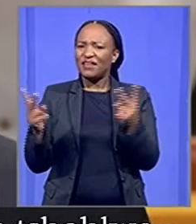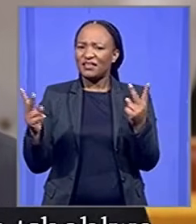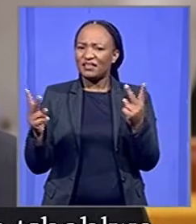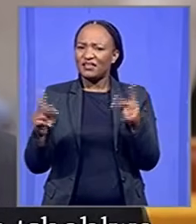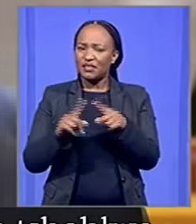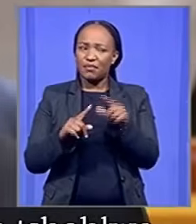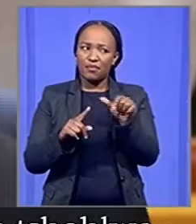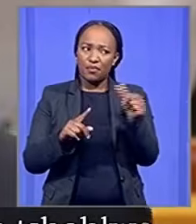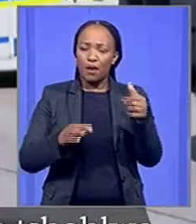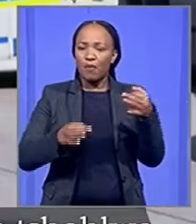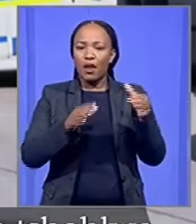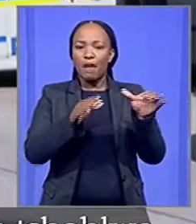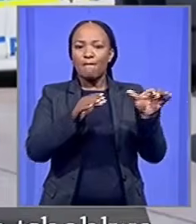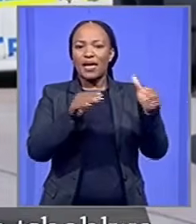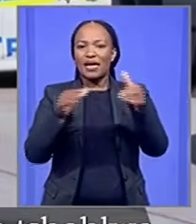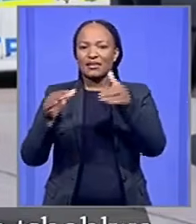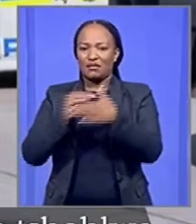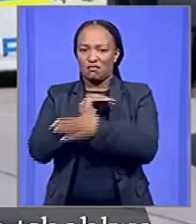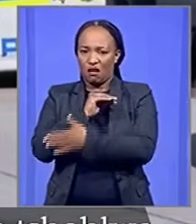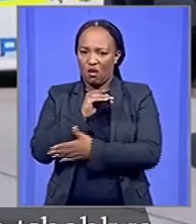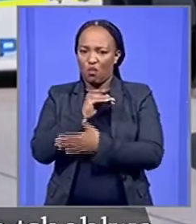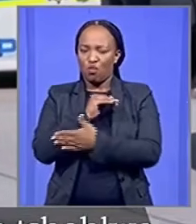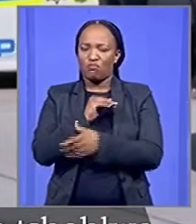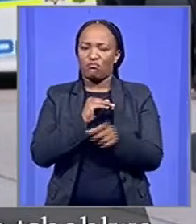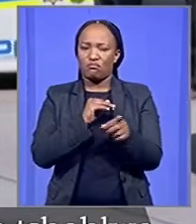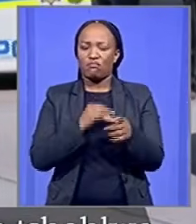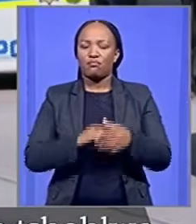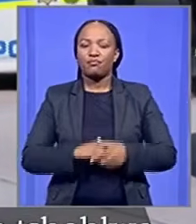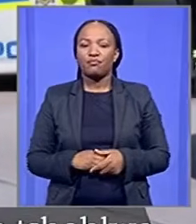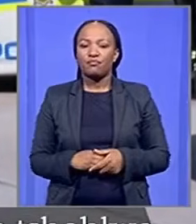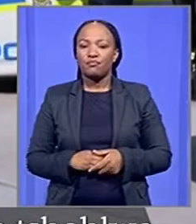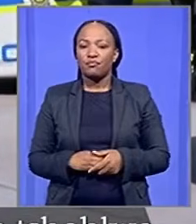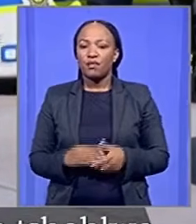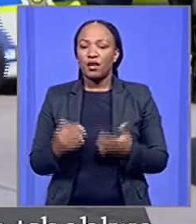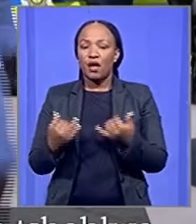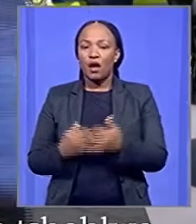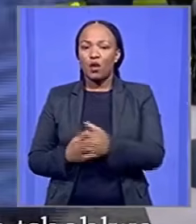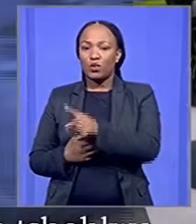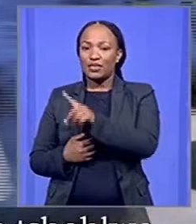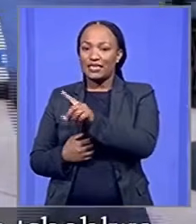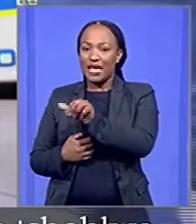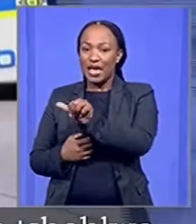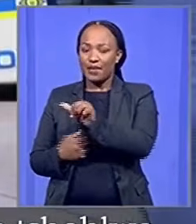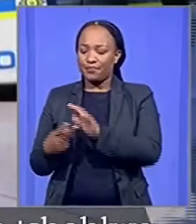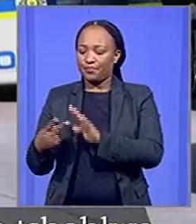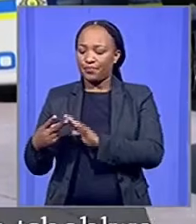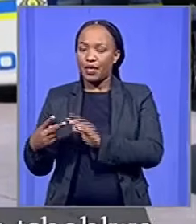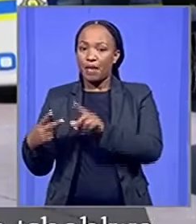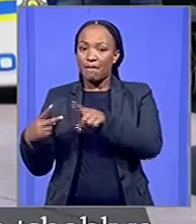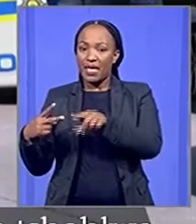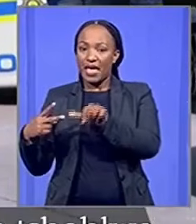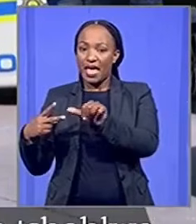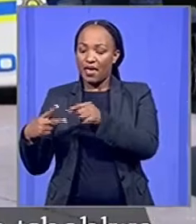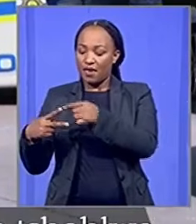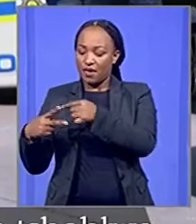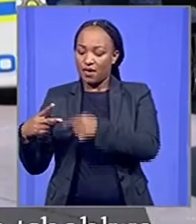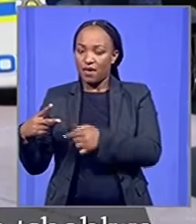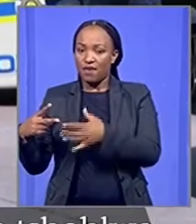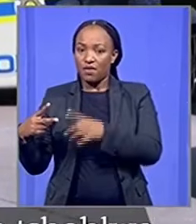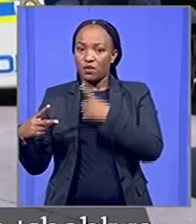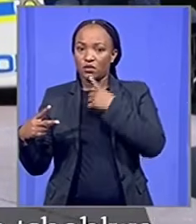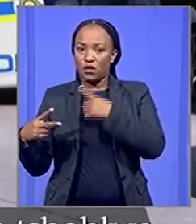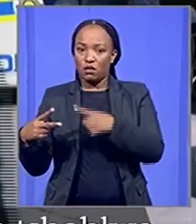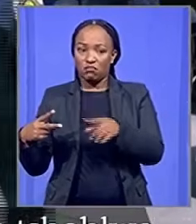political parties in the country. Ha ditaba di sa le mothating ona, DA le Patriotic Alliance di ipileditse hore ho be le kopano